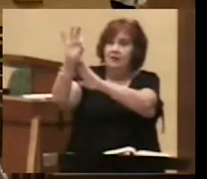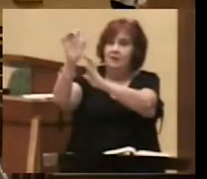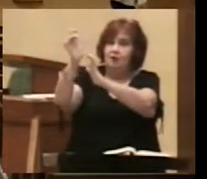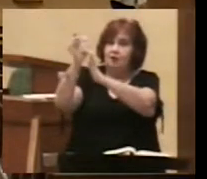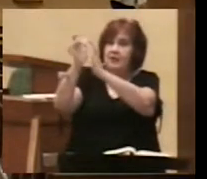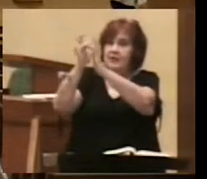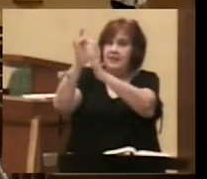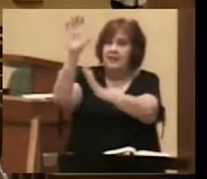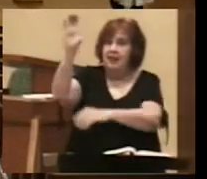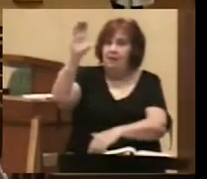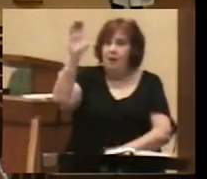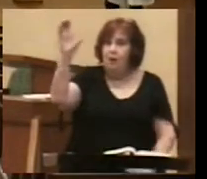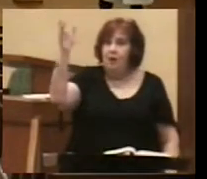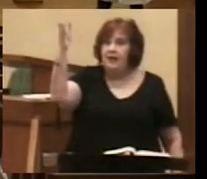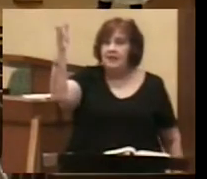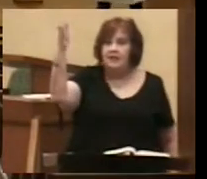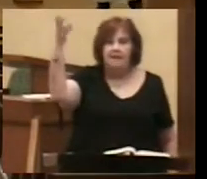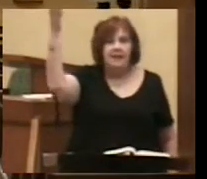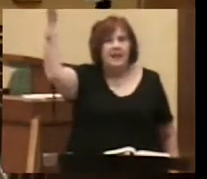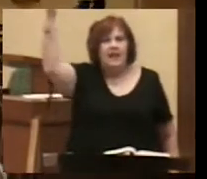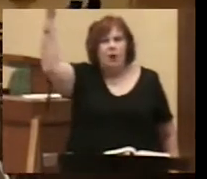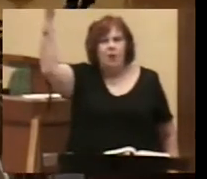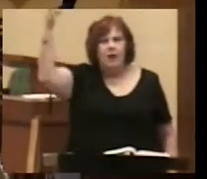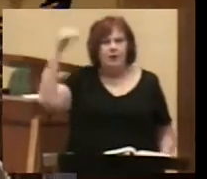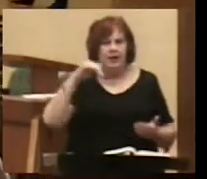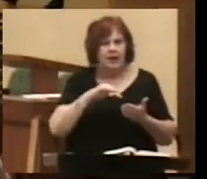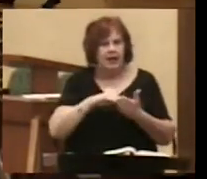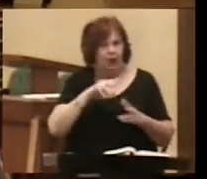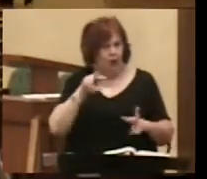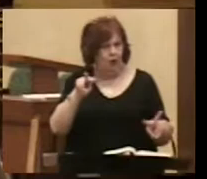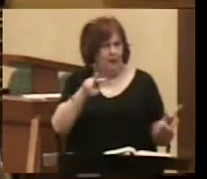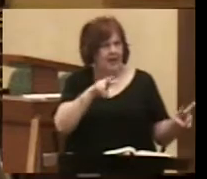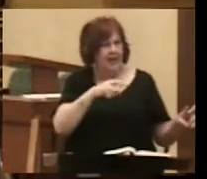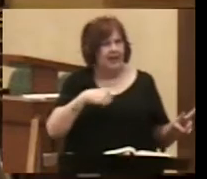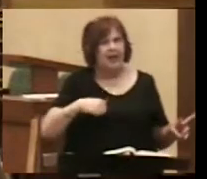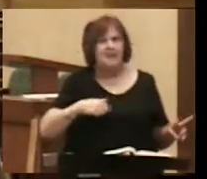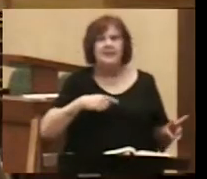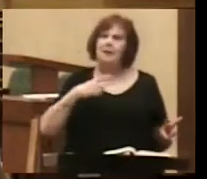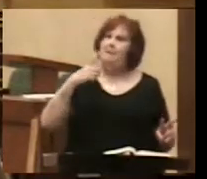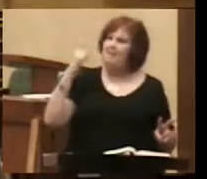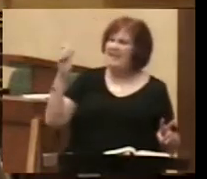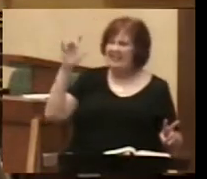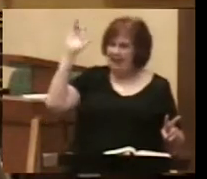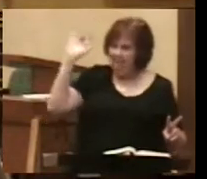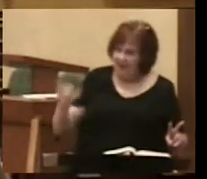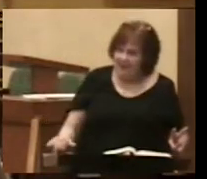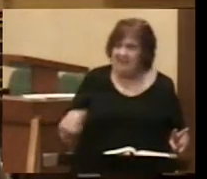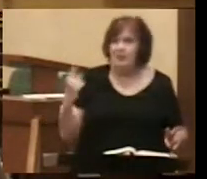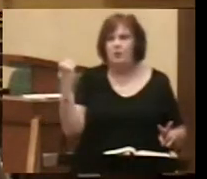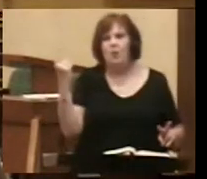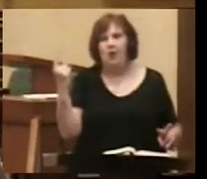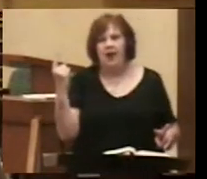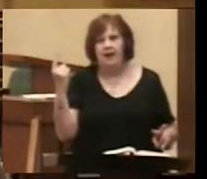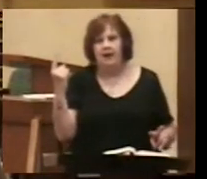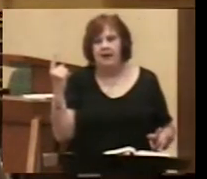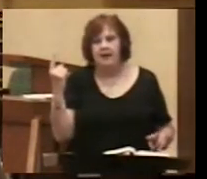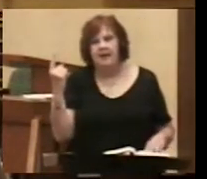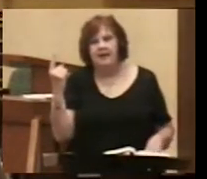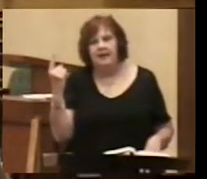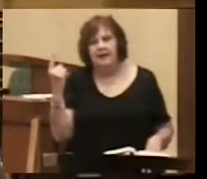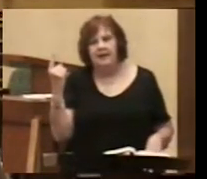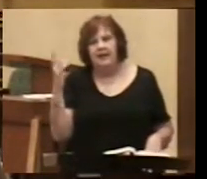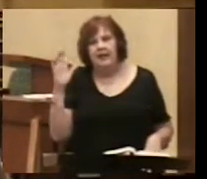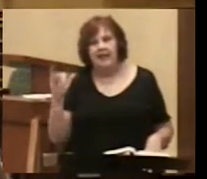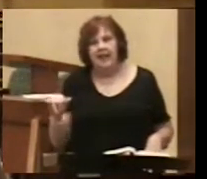cross. Narrator looks at us all again and says, "And it is because of this one